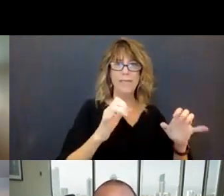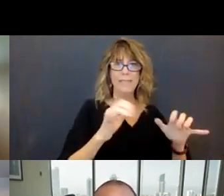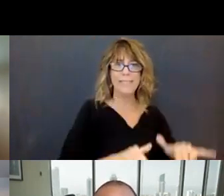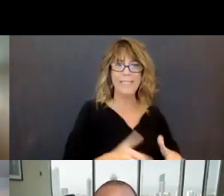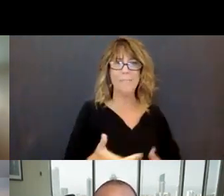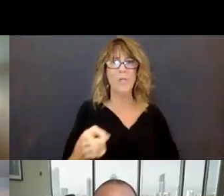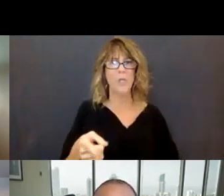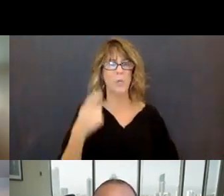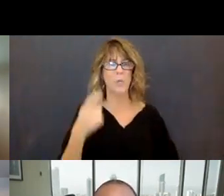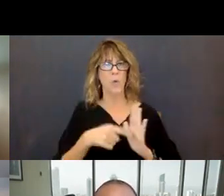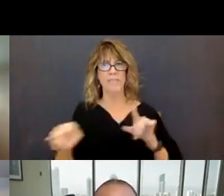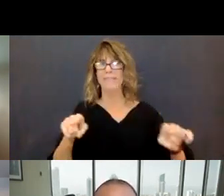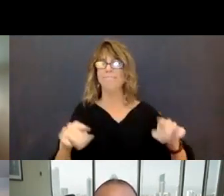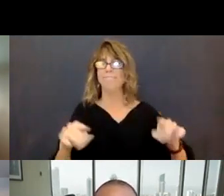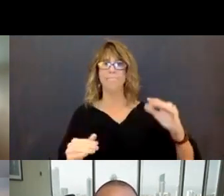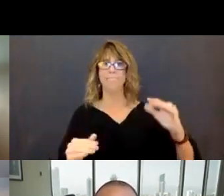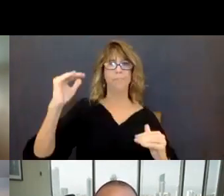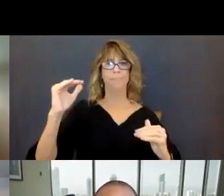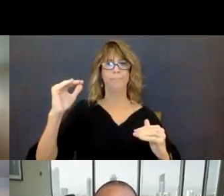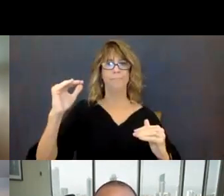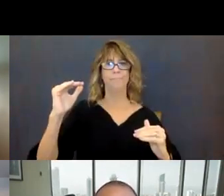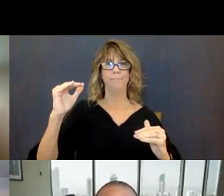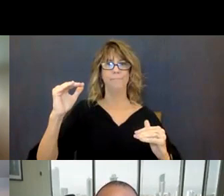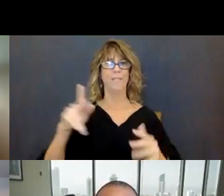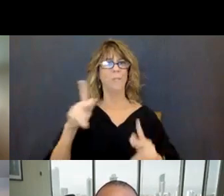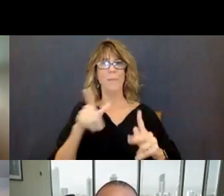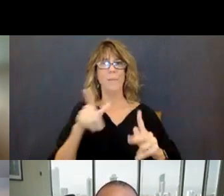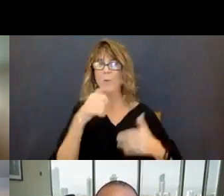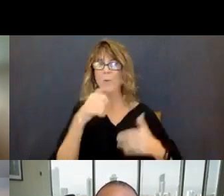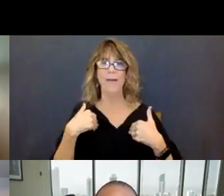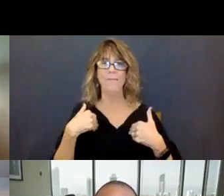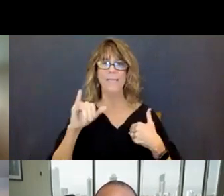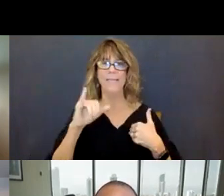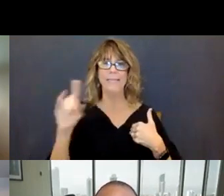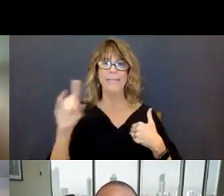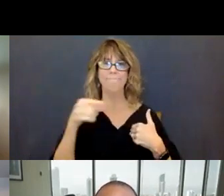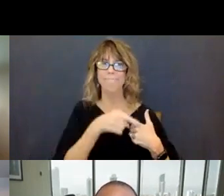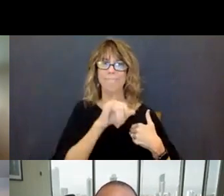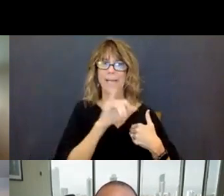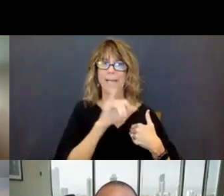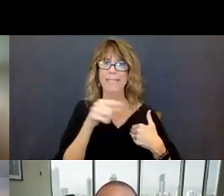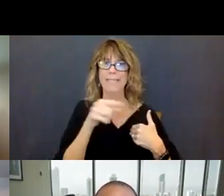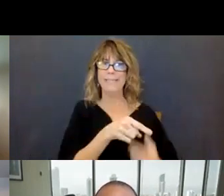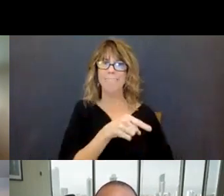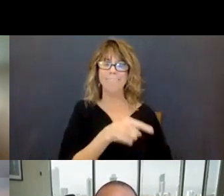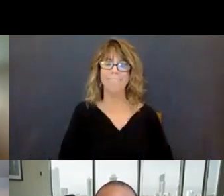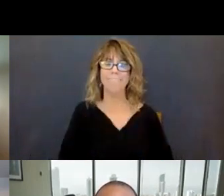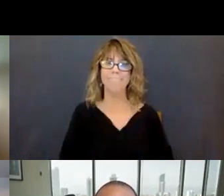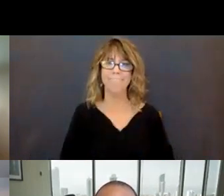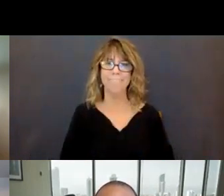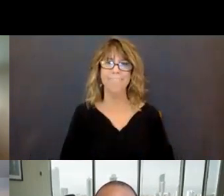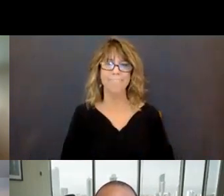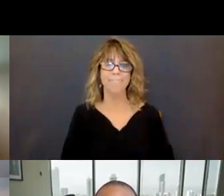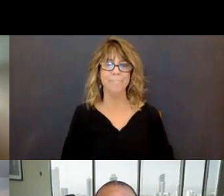an inequality there for persons with intellectual and developmental disabilities who also have mental